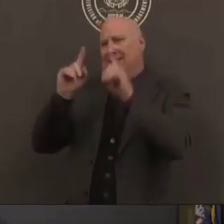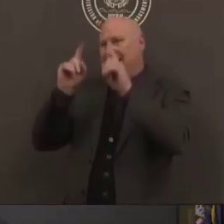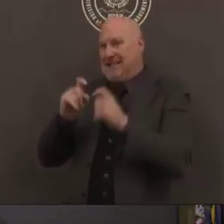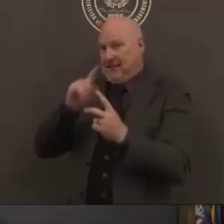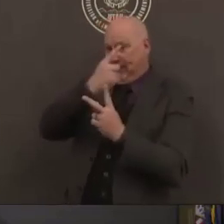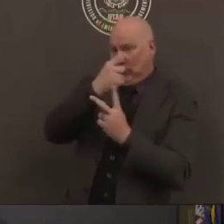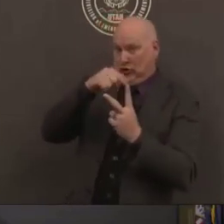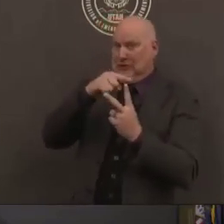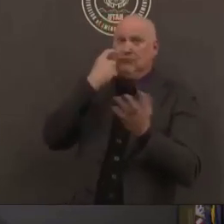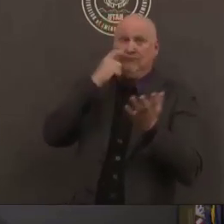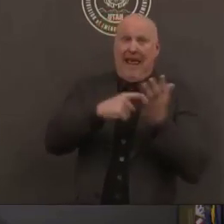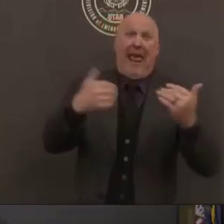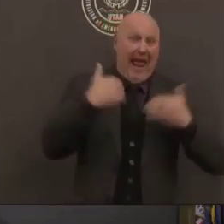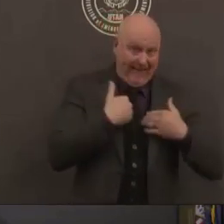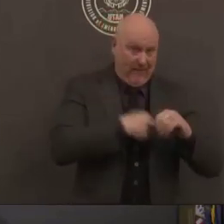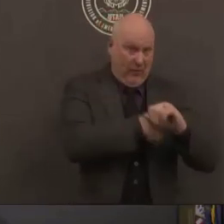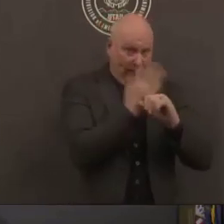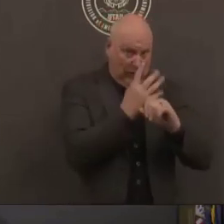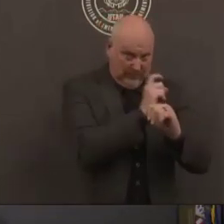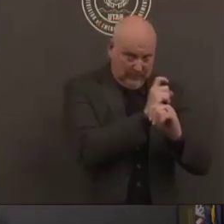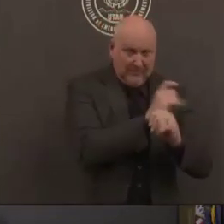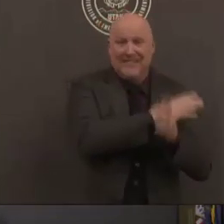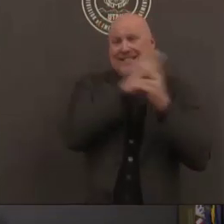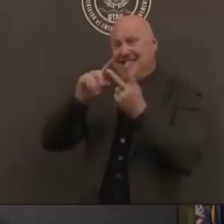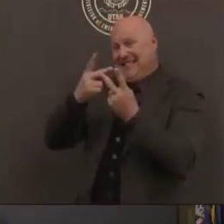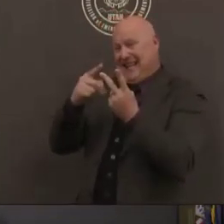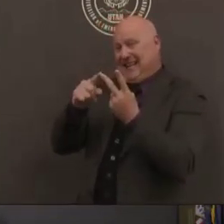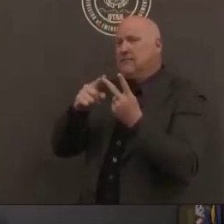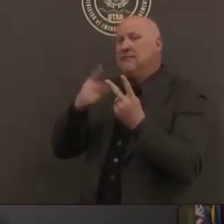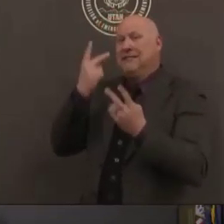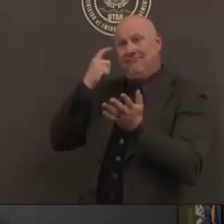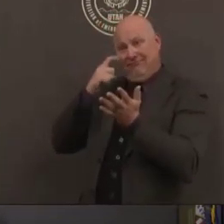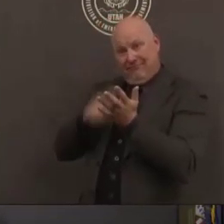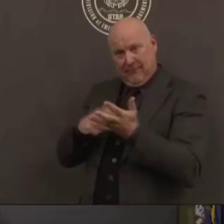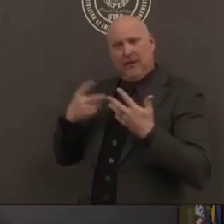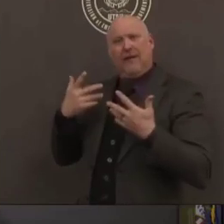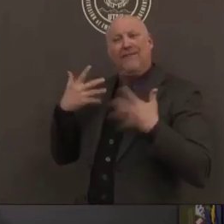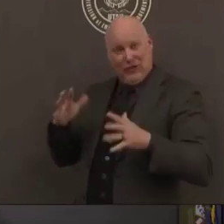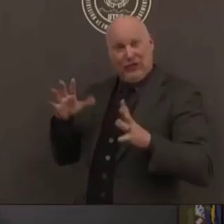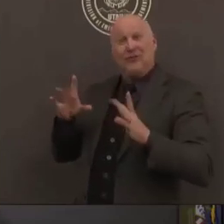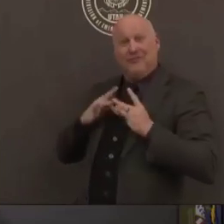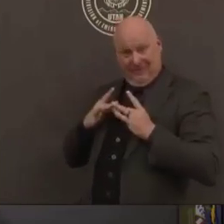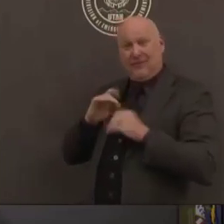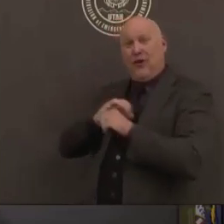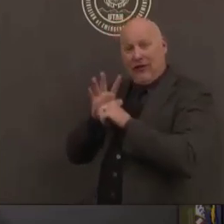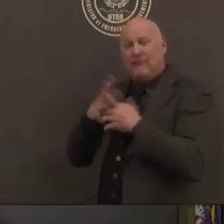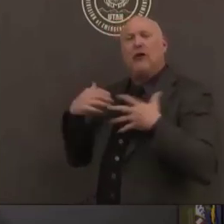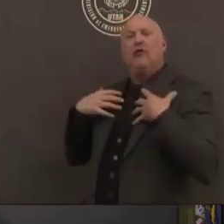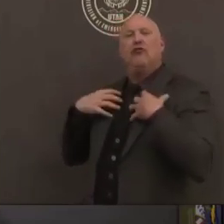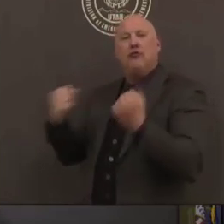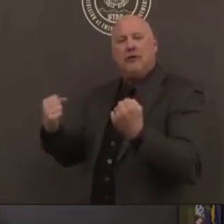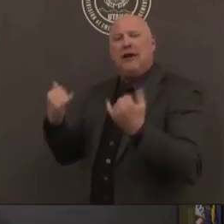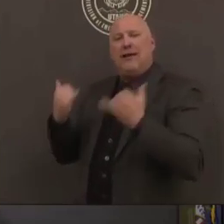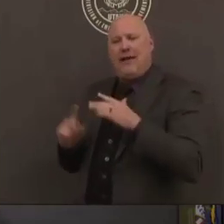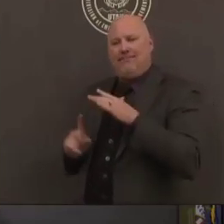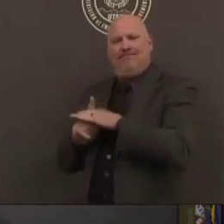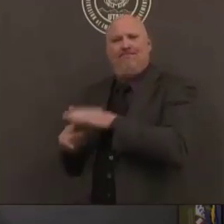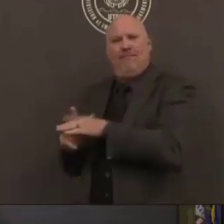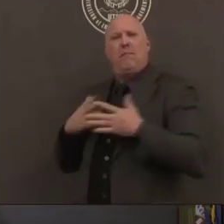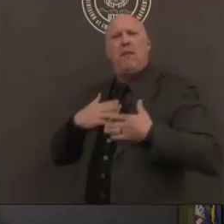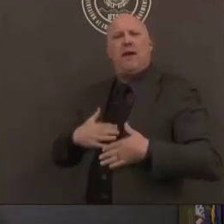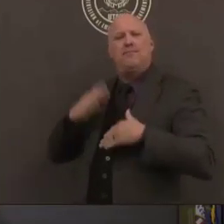in the past. Those tests are still under development by national laboratories, including the CDC and our own local laboratory